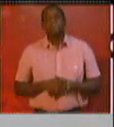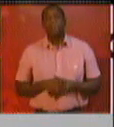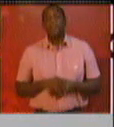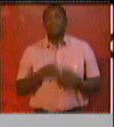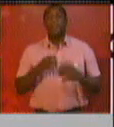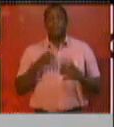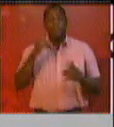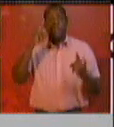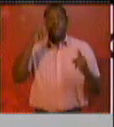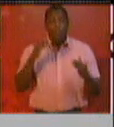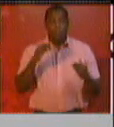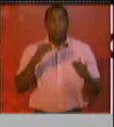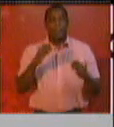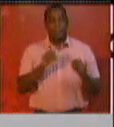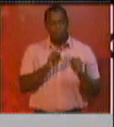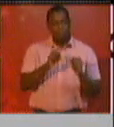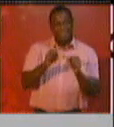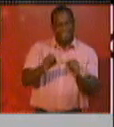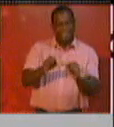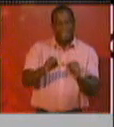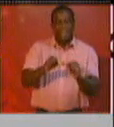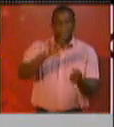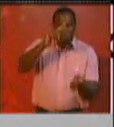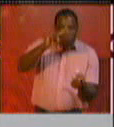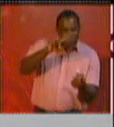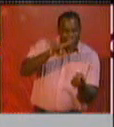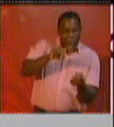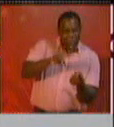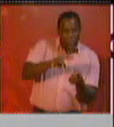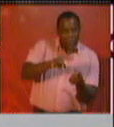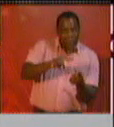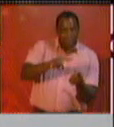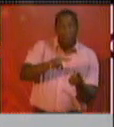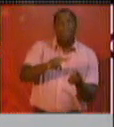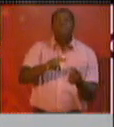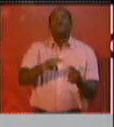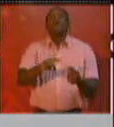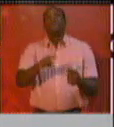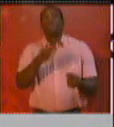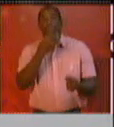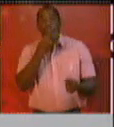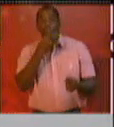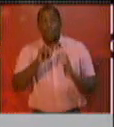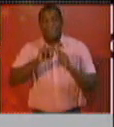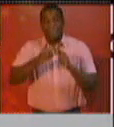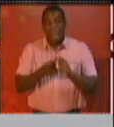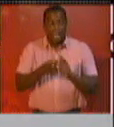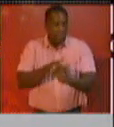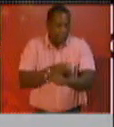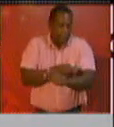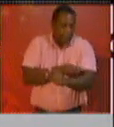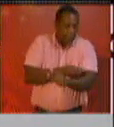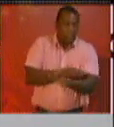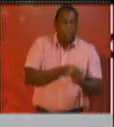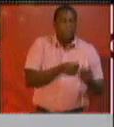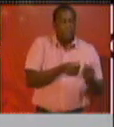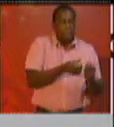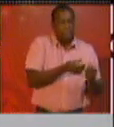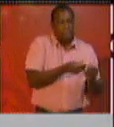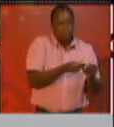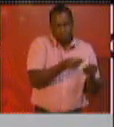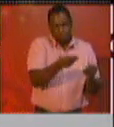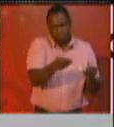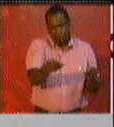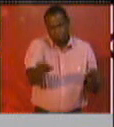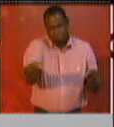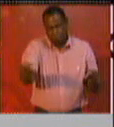vaccine rollout and start the next phase of our response to COVID-19. We'll continue to weather this interim period with